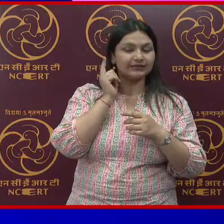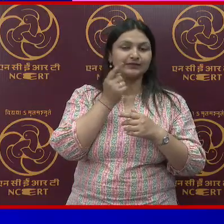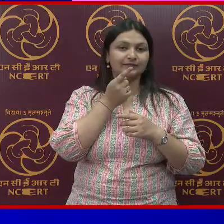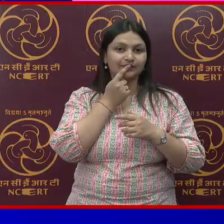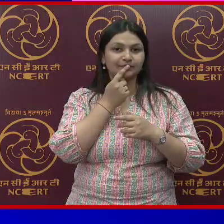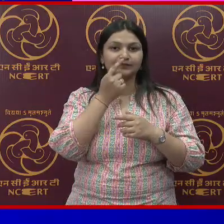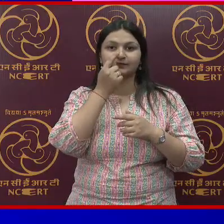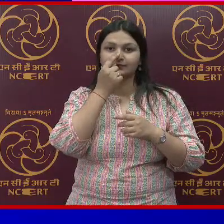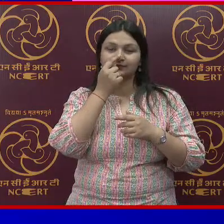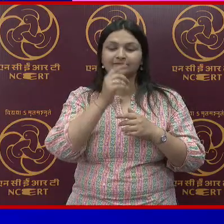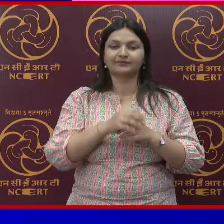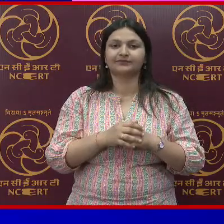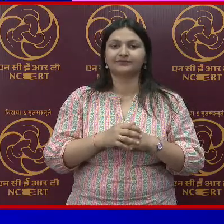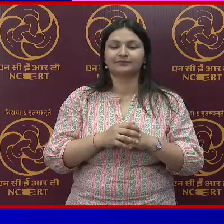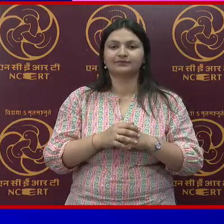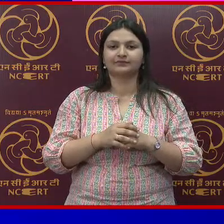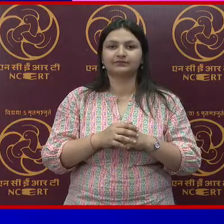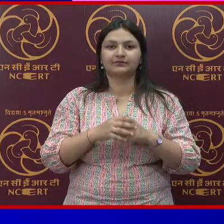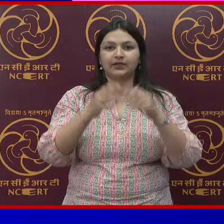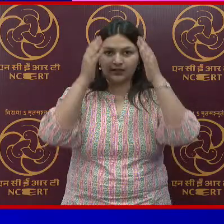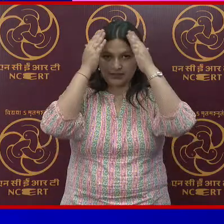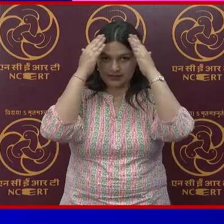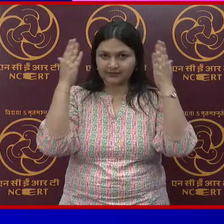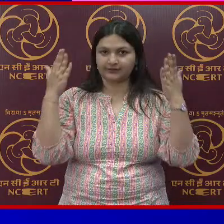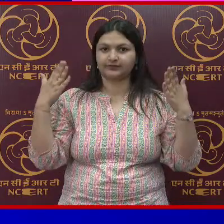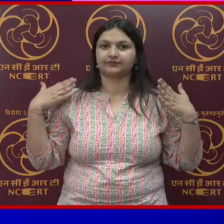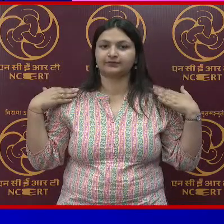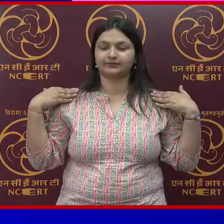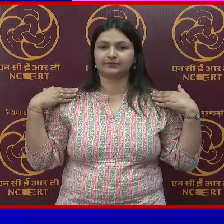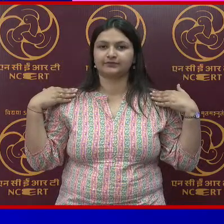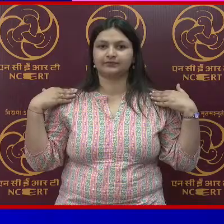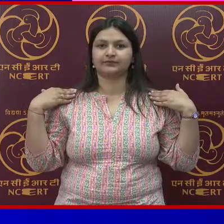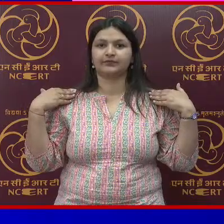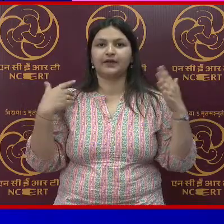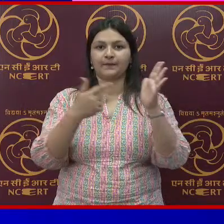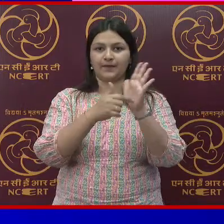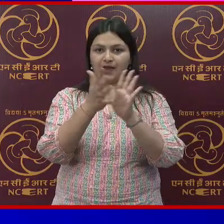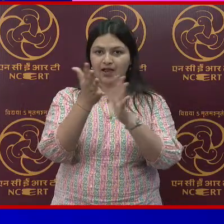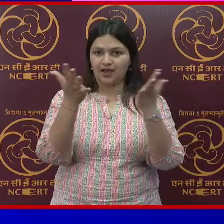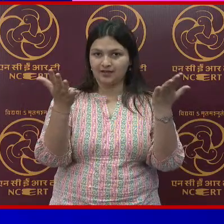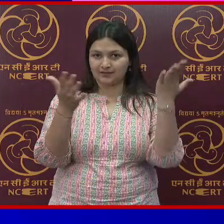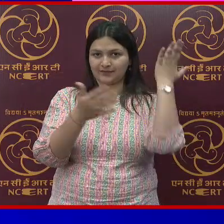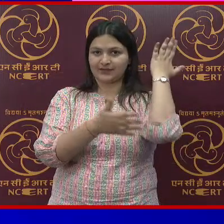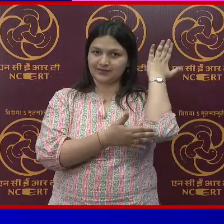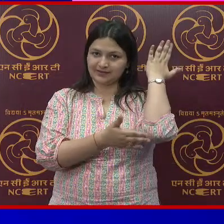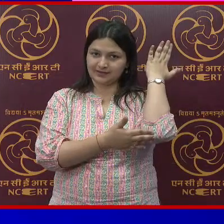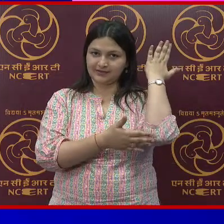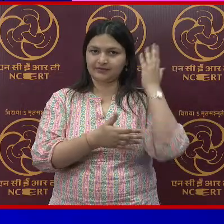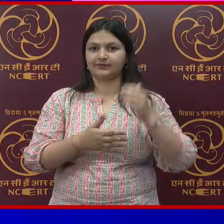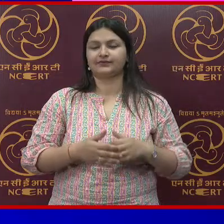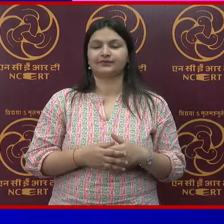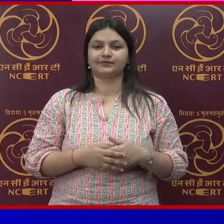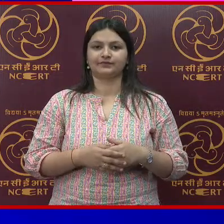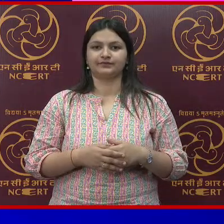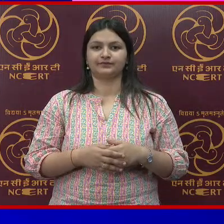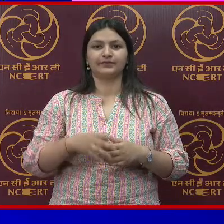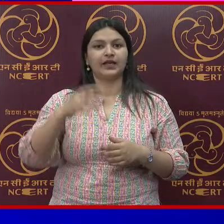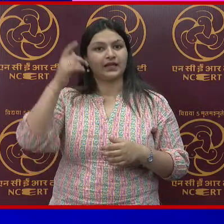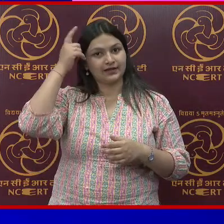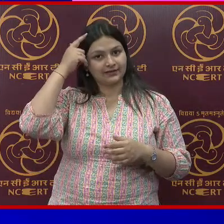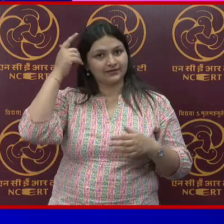mouth and nose. Heads, shoulder, palms, elbows. Okay.